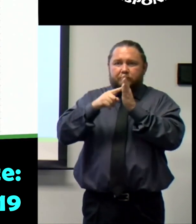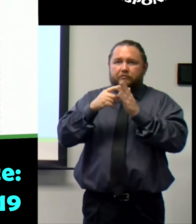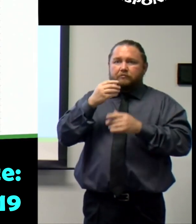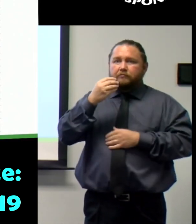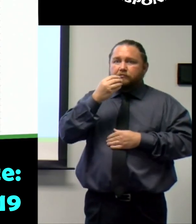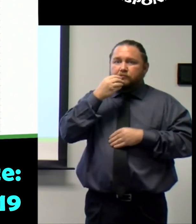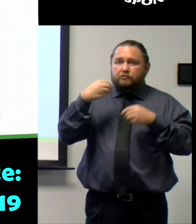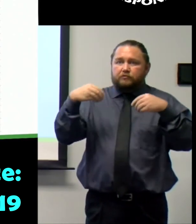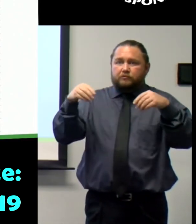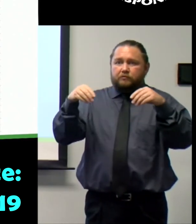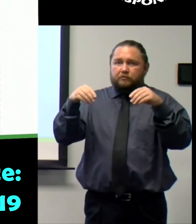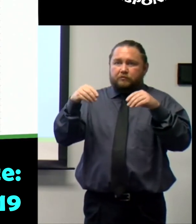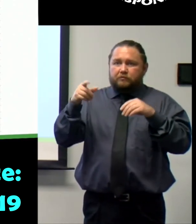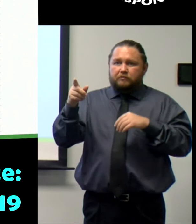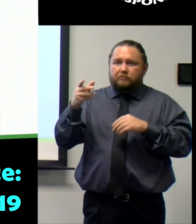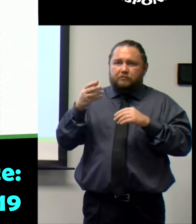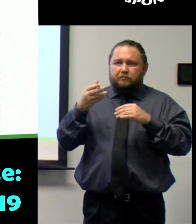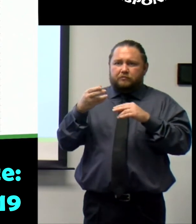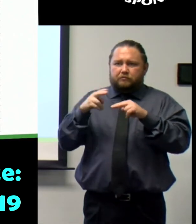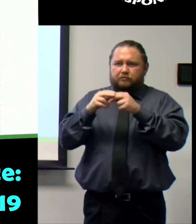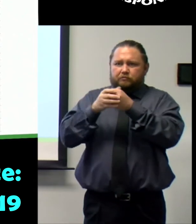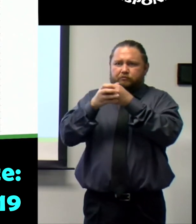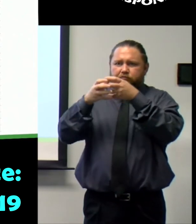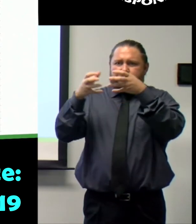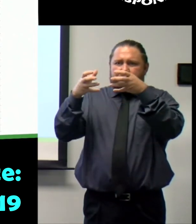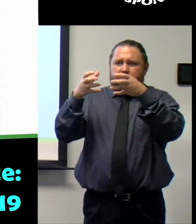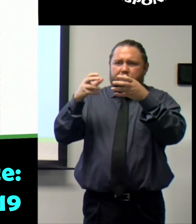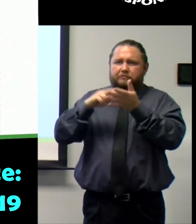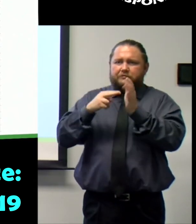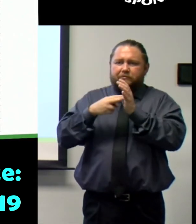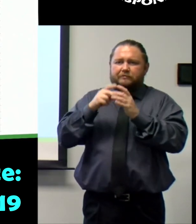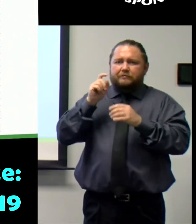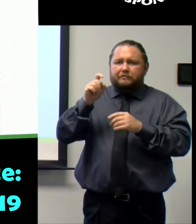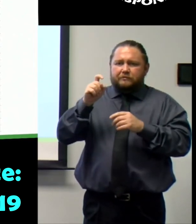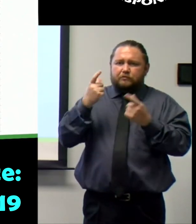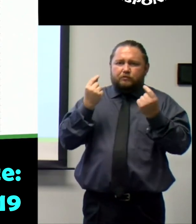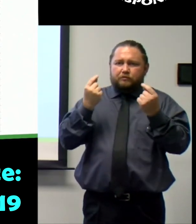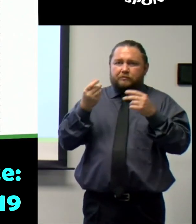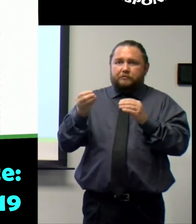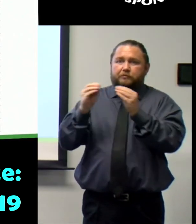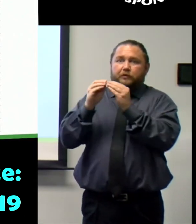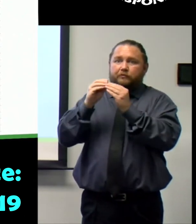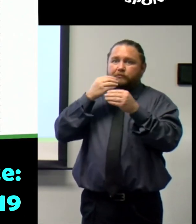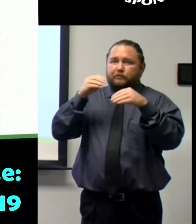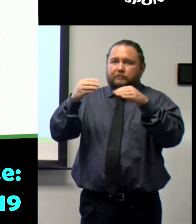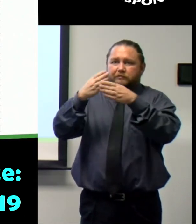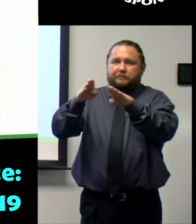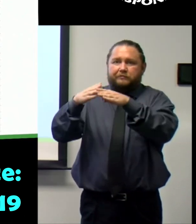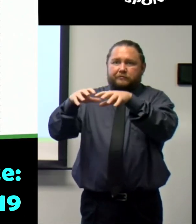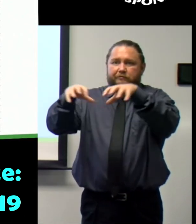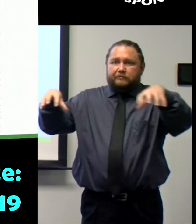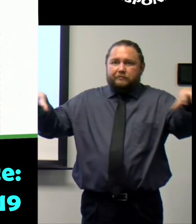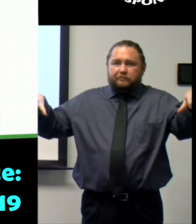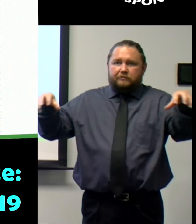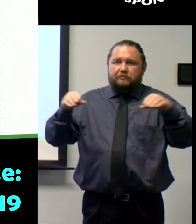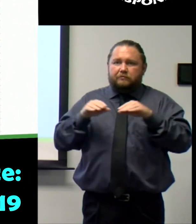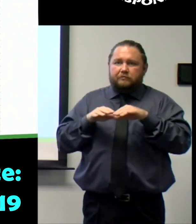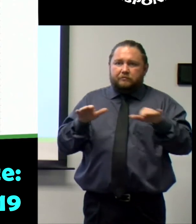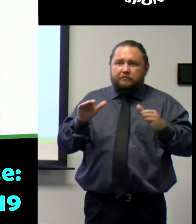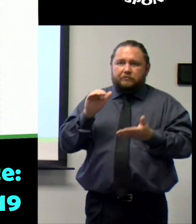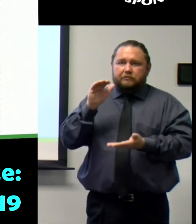see that there was, in April, a little bit of a bump up in the parks. And in May, you saw it